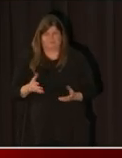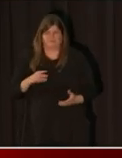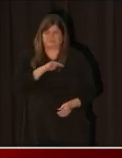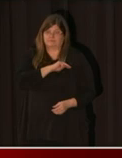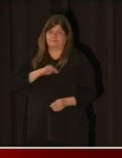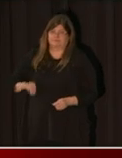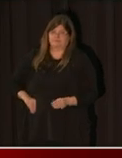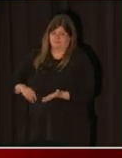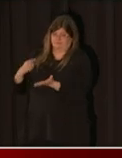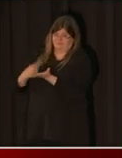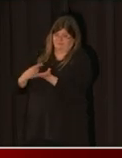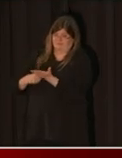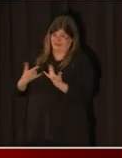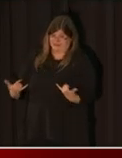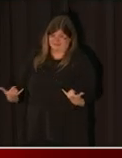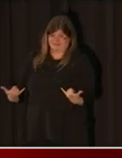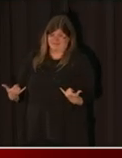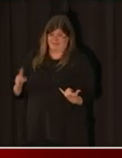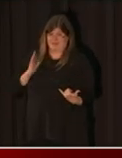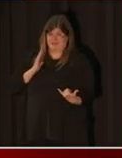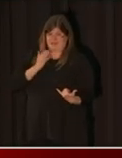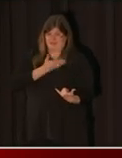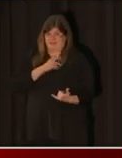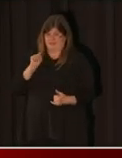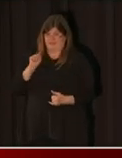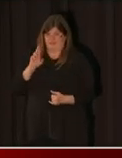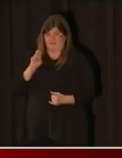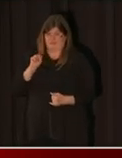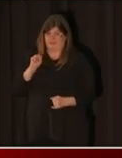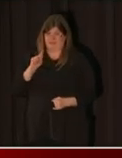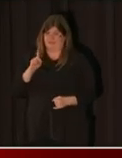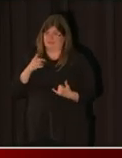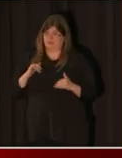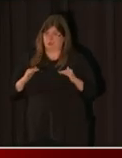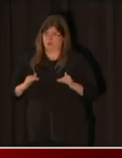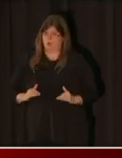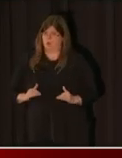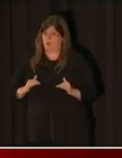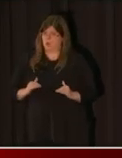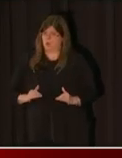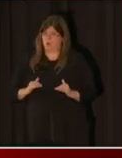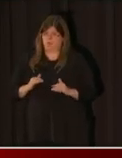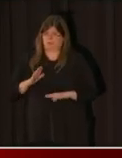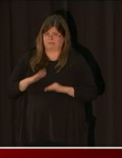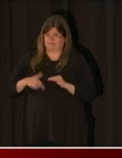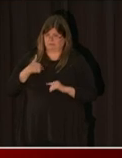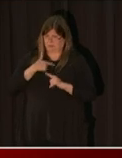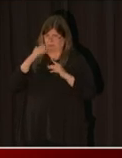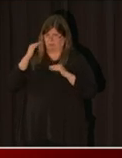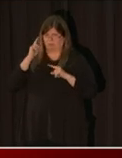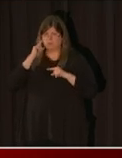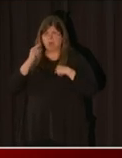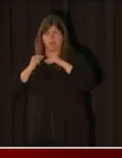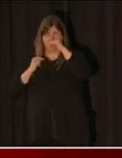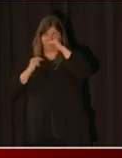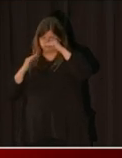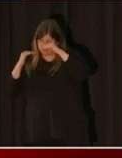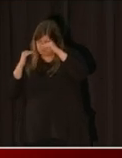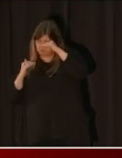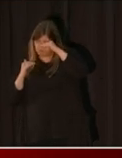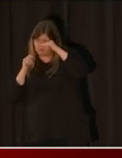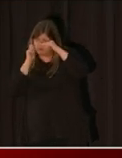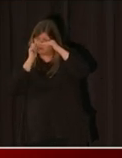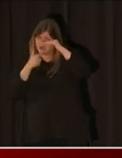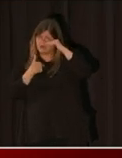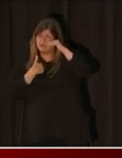below where we expect it to be in terms of the total number of cases, the number of hospitalizations, but we still estimate that that